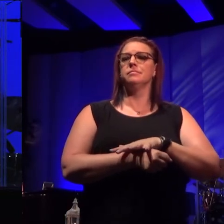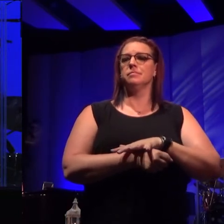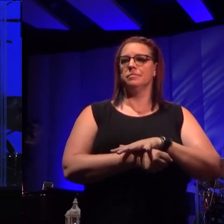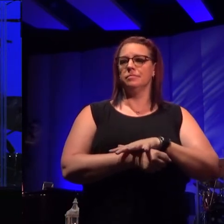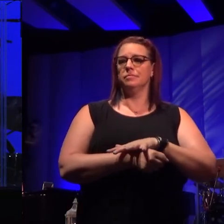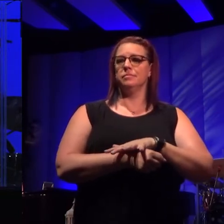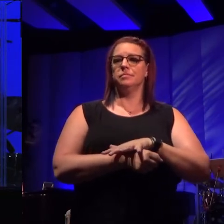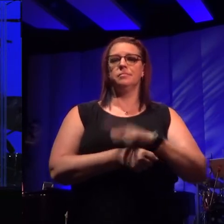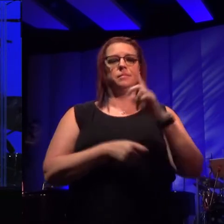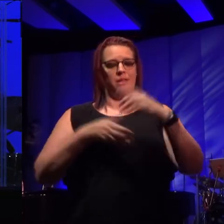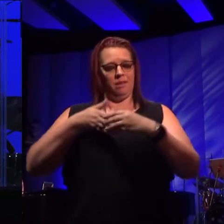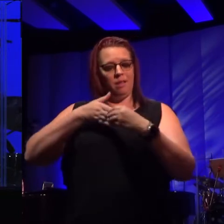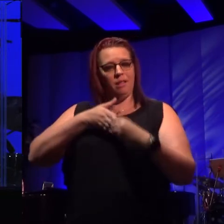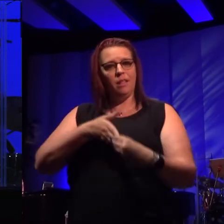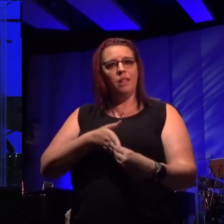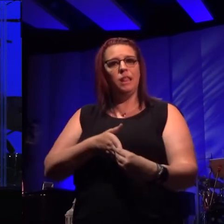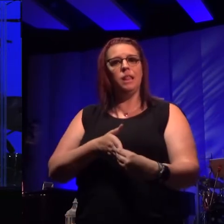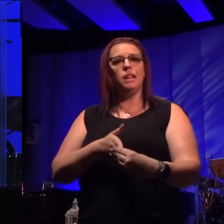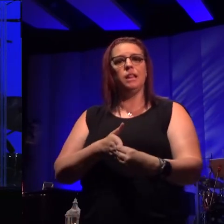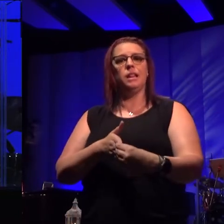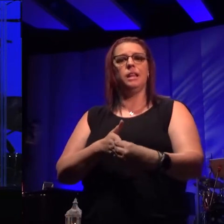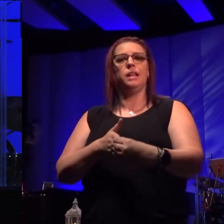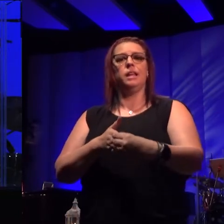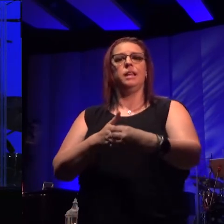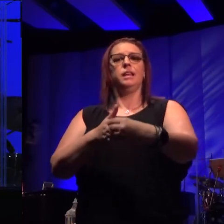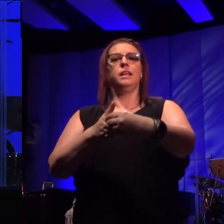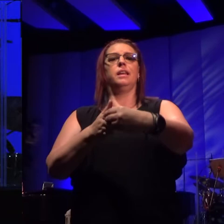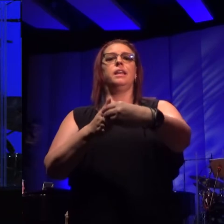He leadeth me